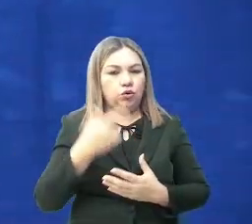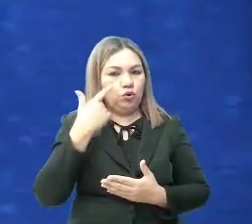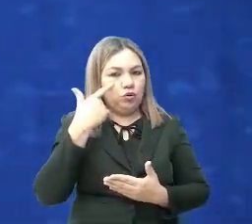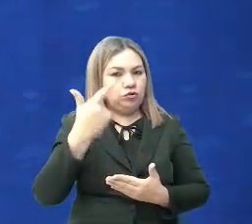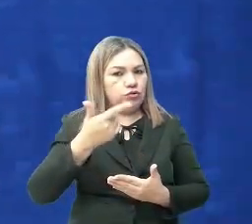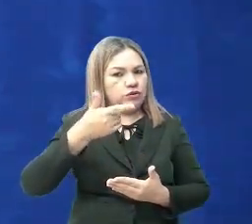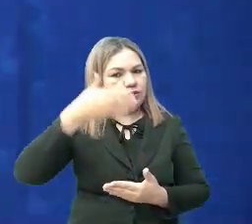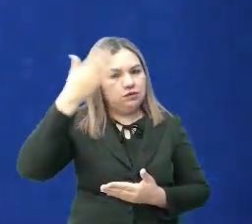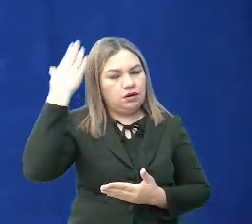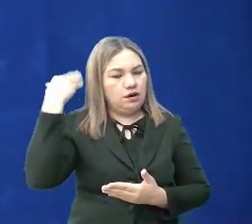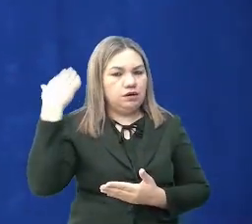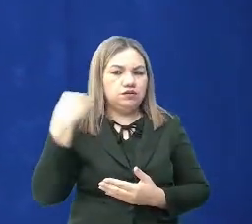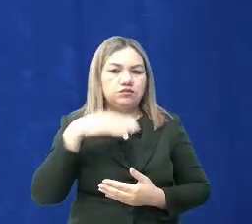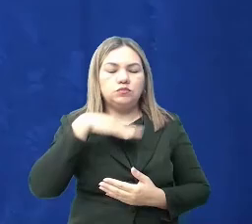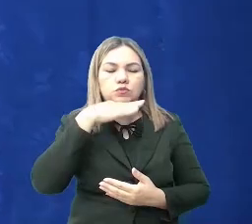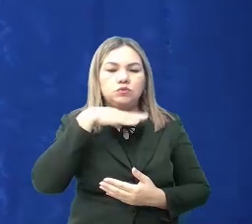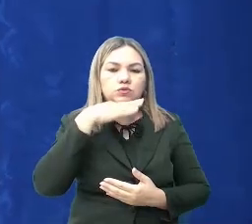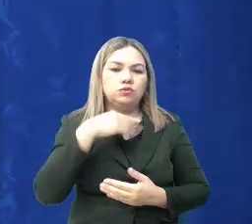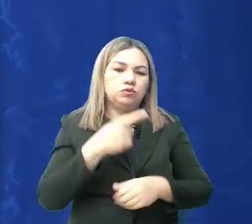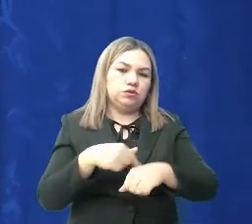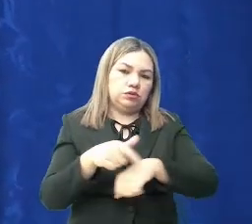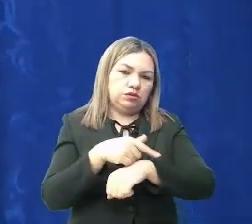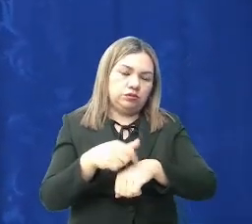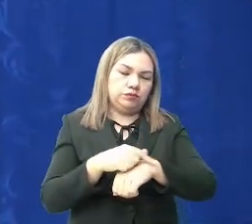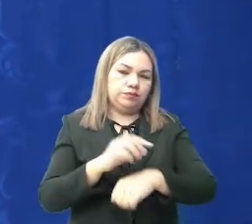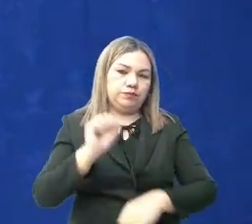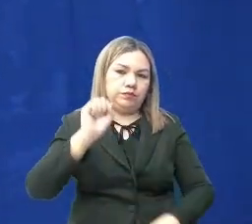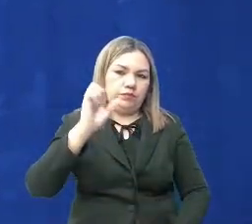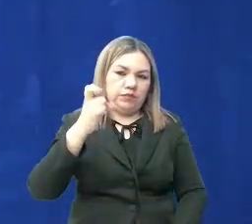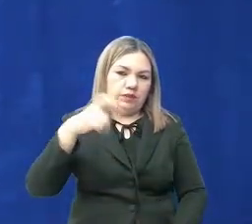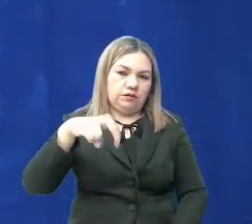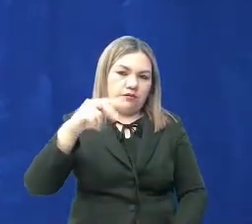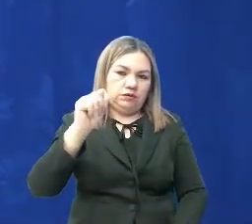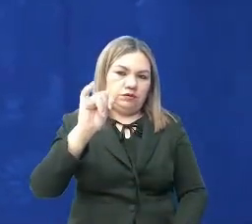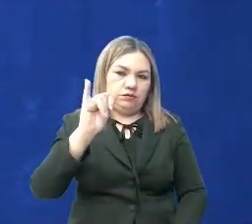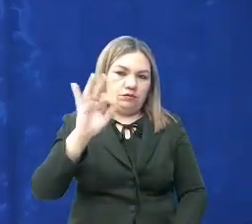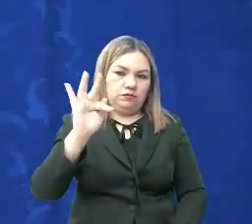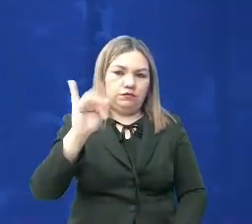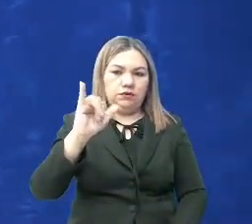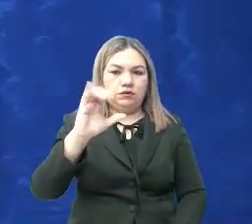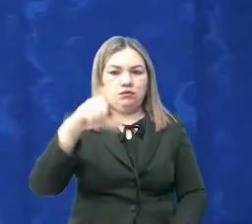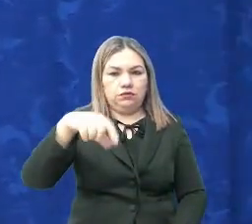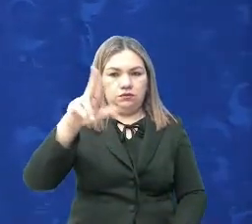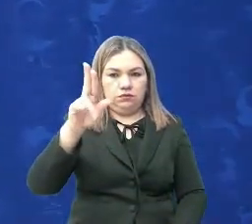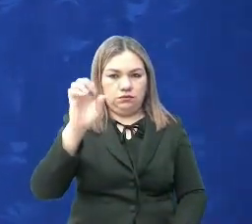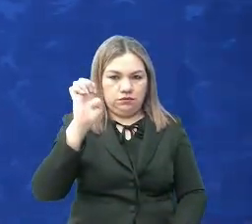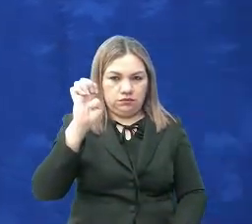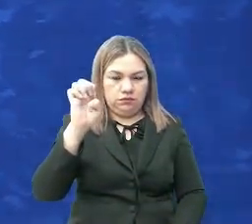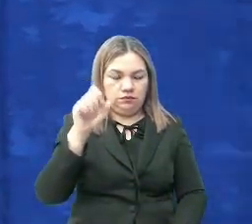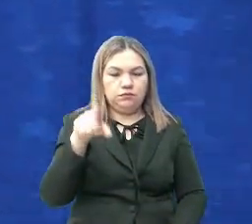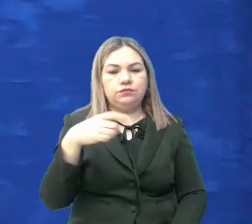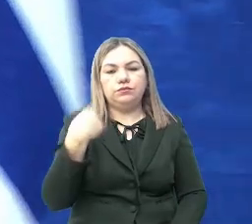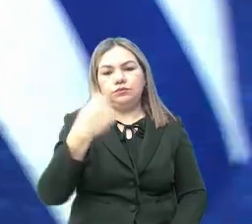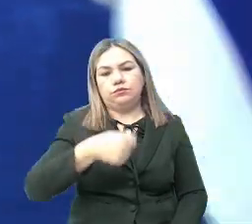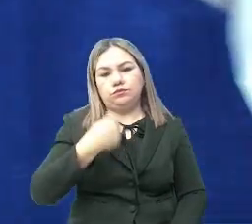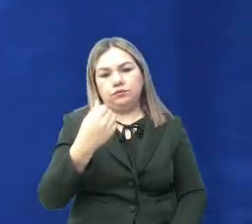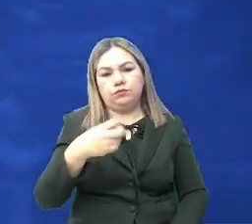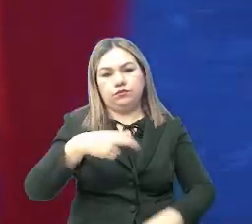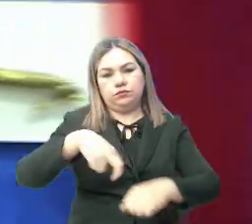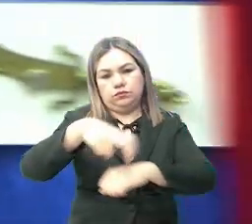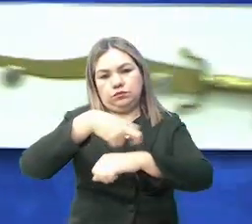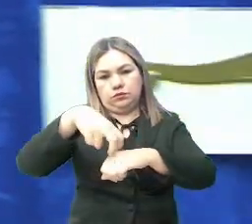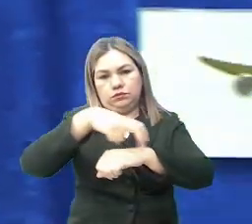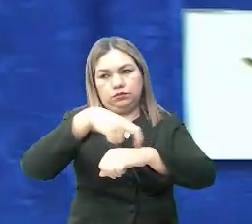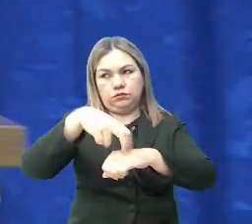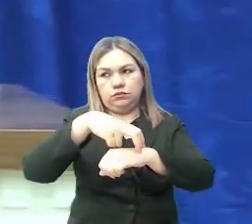I knew you before I sanctified you. I gave you as a prophet for the nations. Don't you notice that the